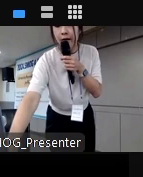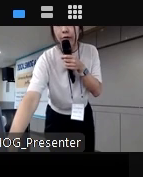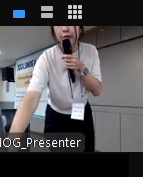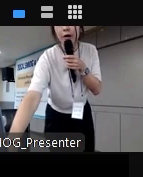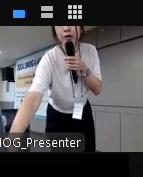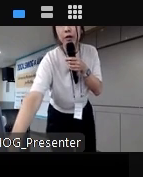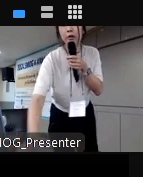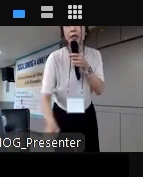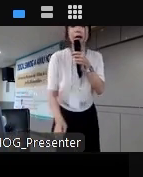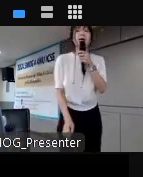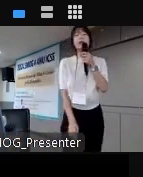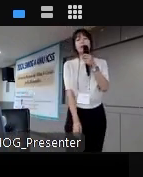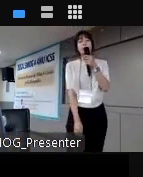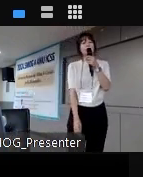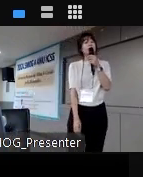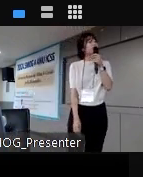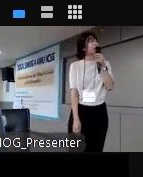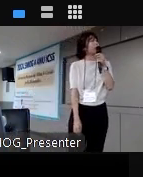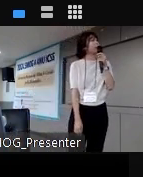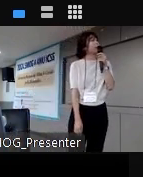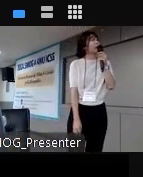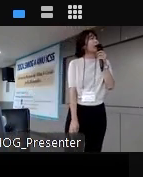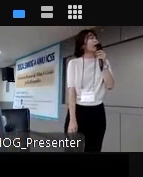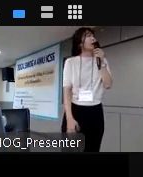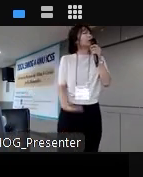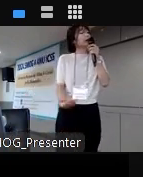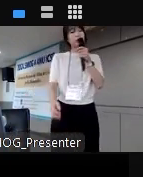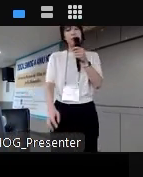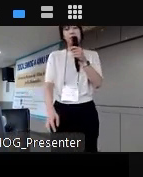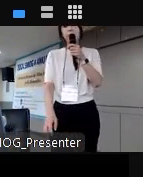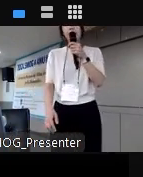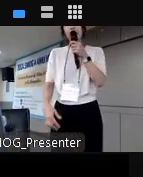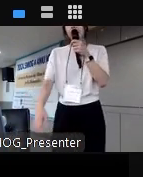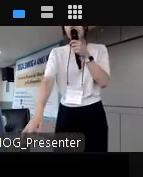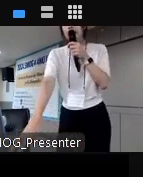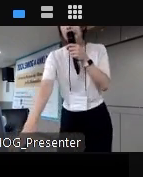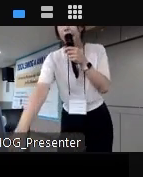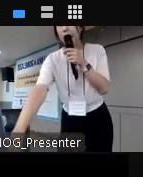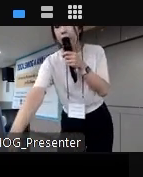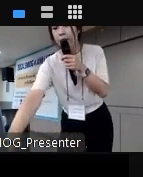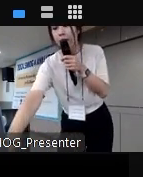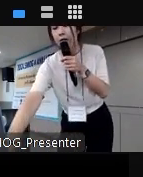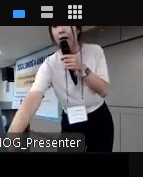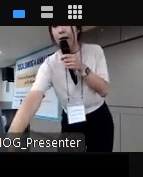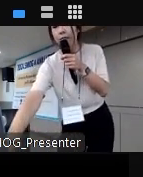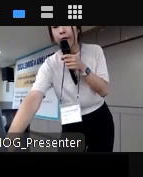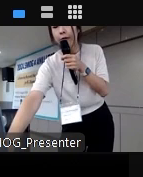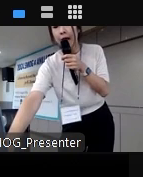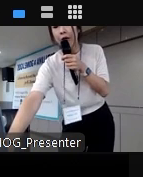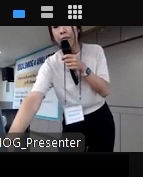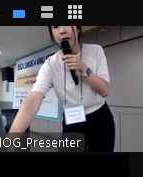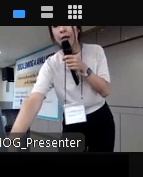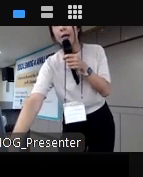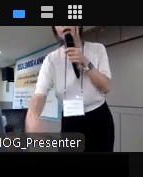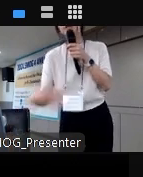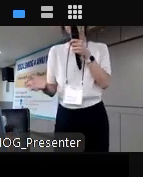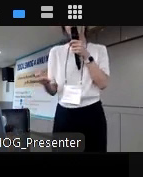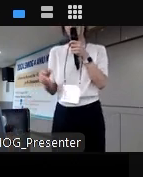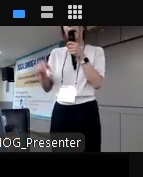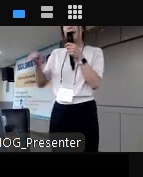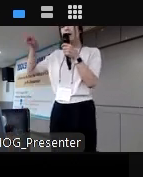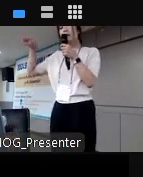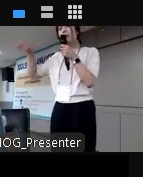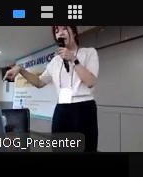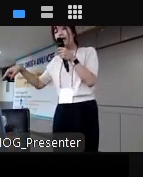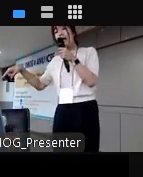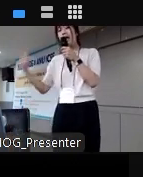Now moving on to loci in the nominal domain, I have argued so far that help modified from A to B is